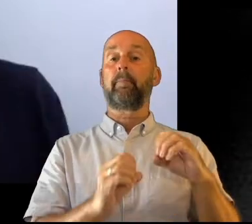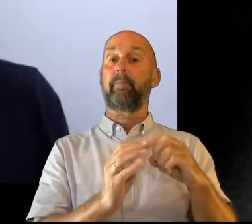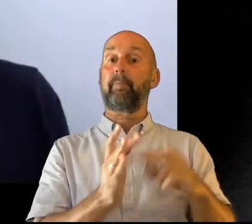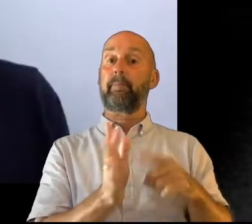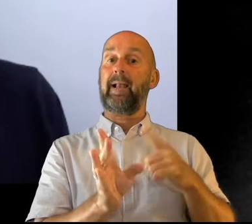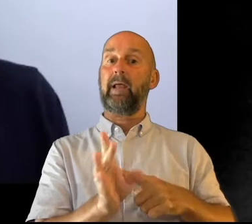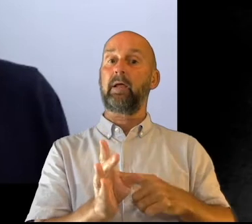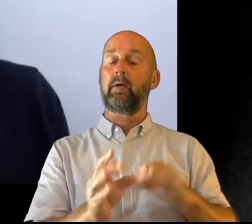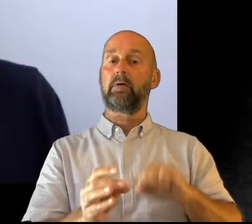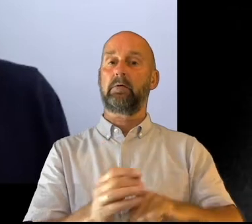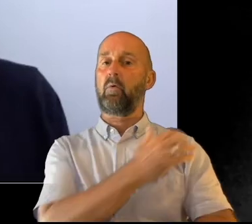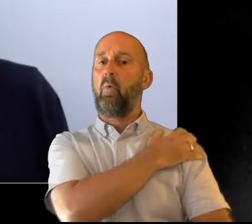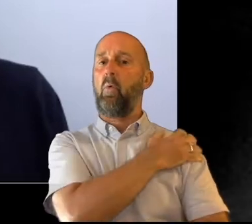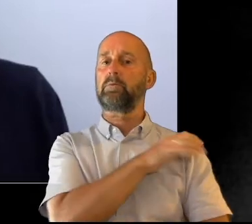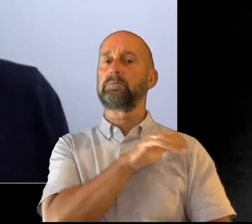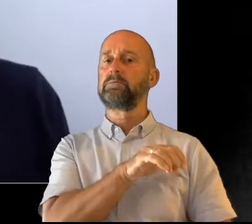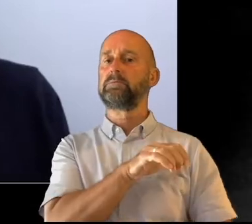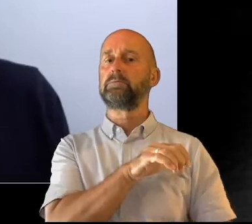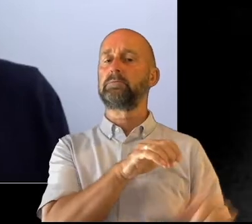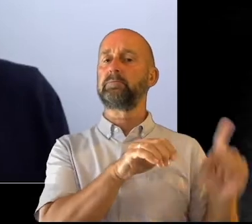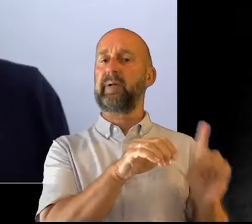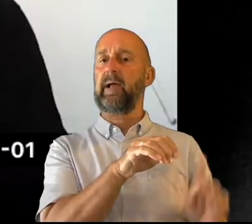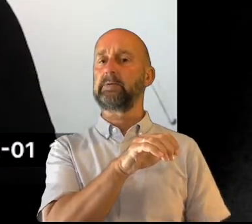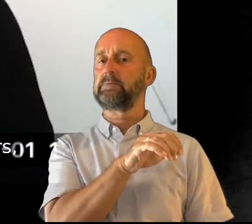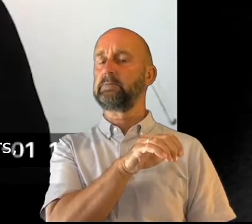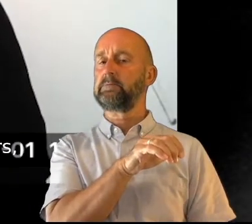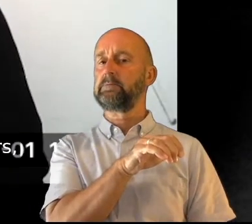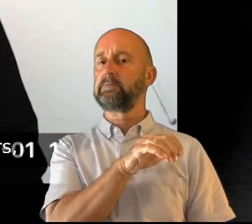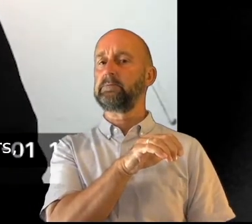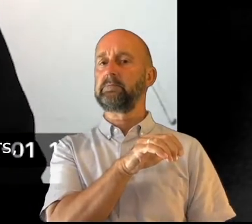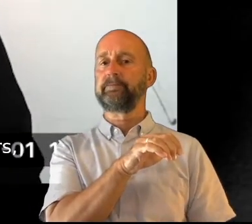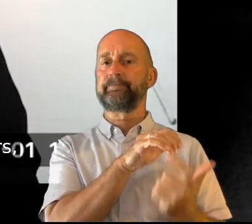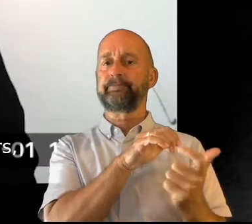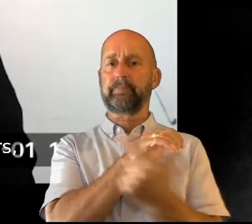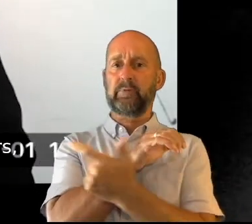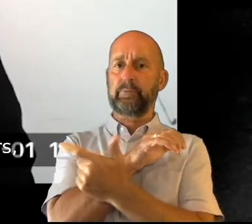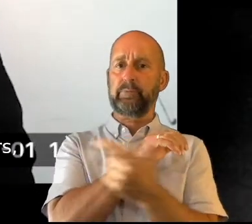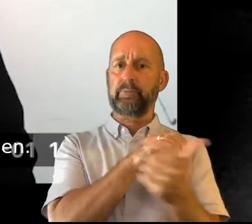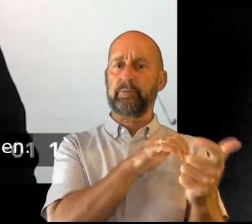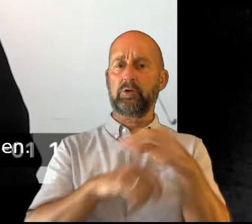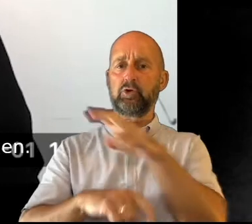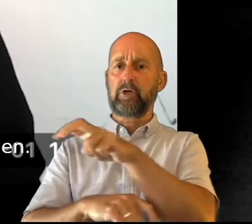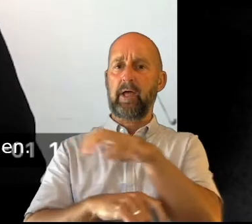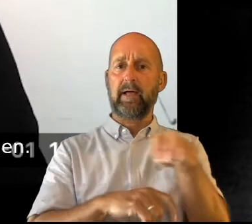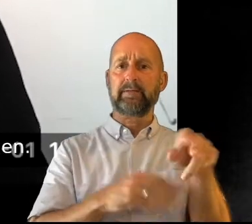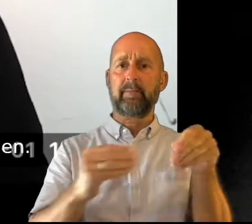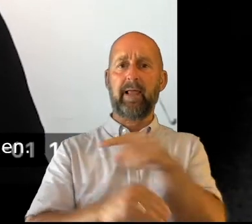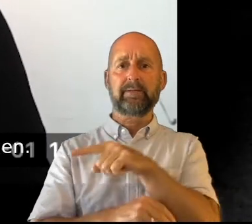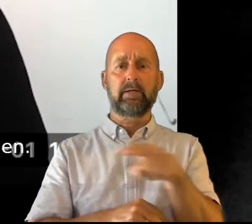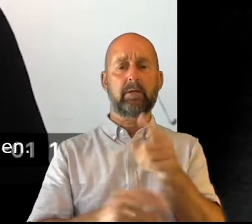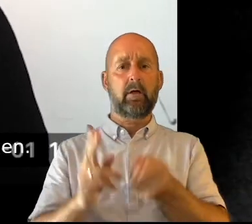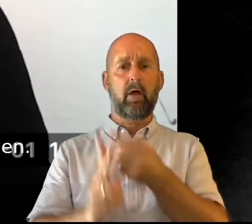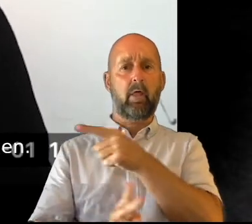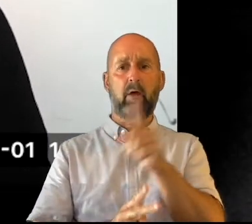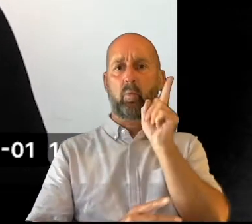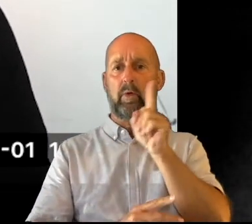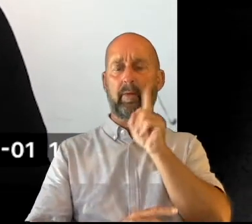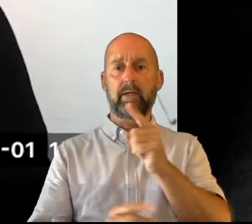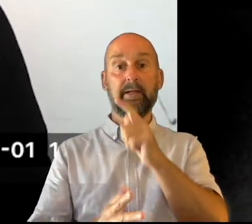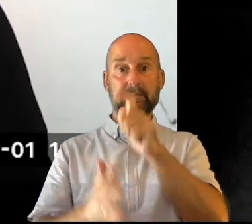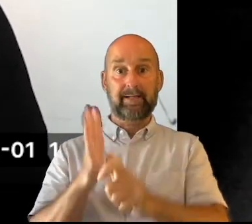in the hostile waiting room. He stands right behind her. Samrah scans the rows of plastic chairs filled with other pregnant disabled women.